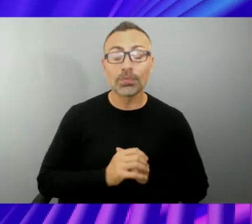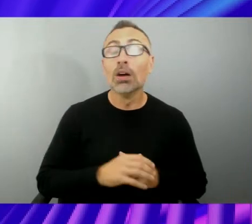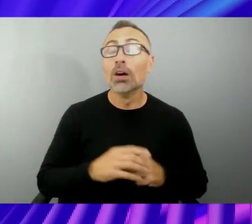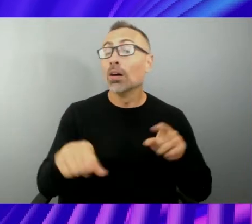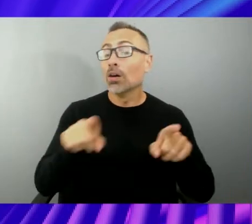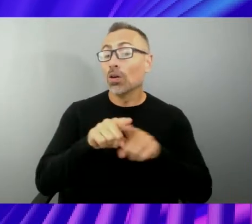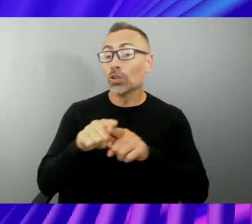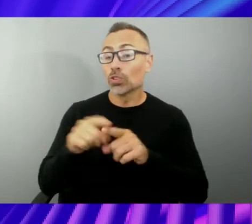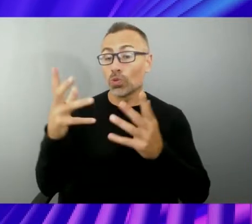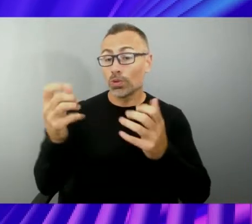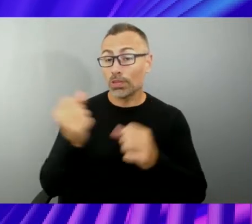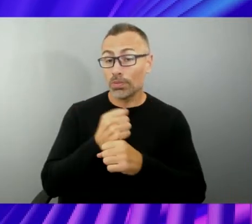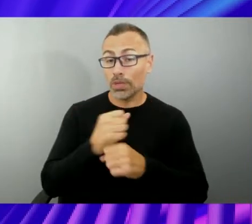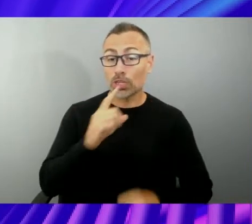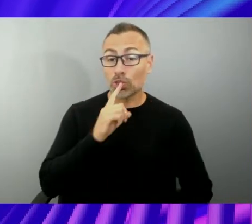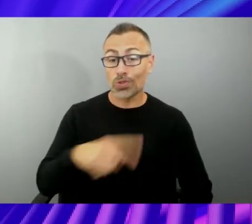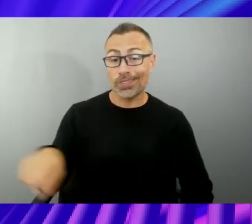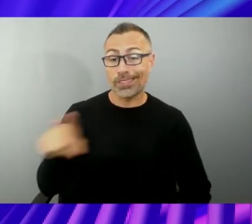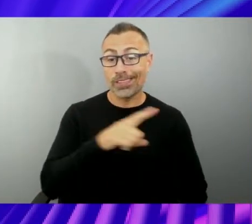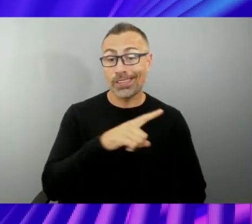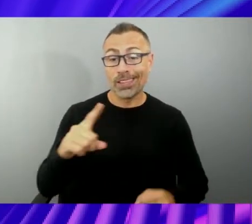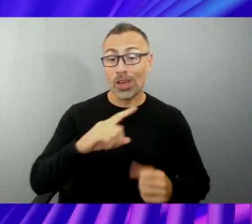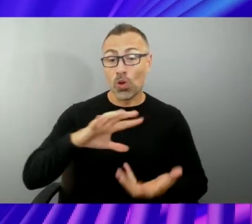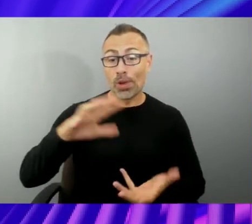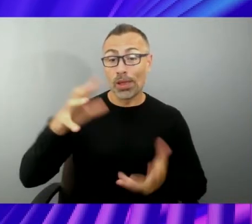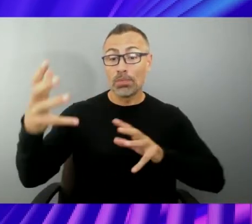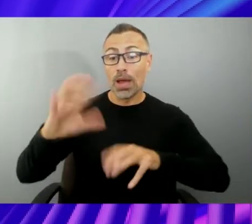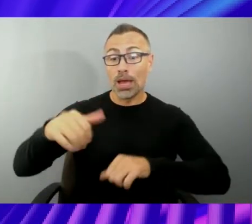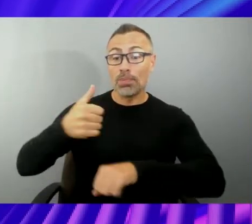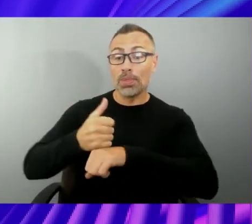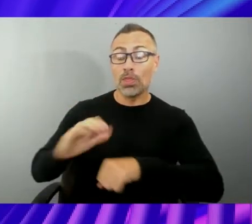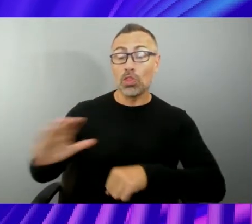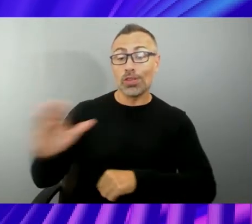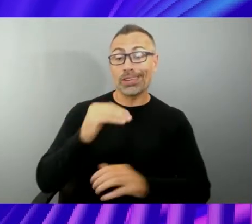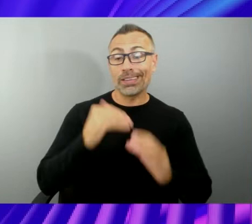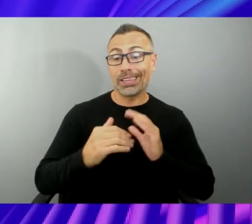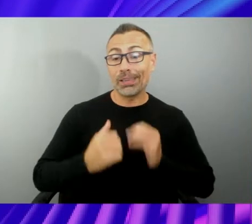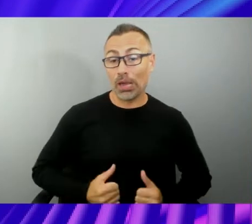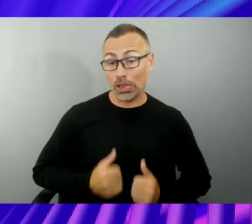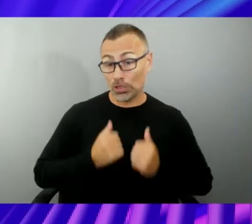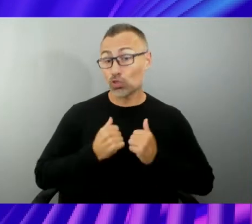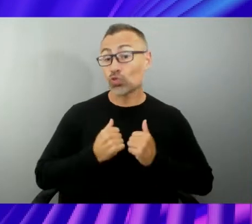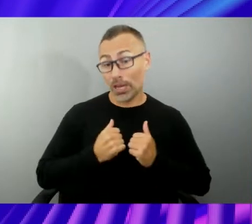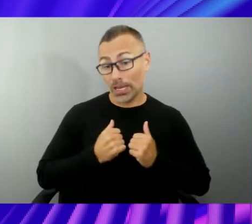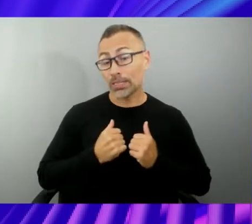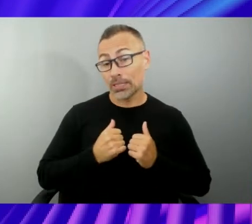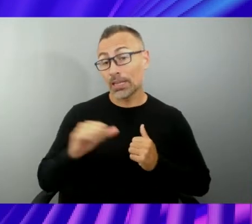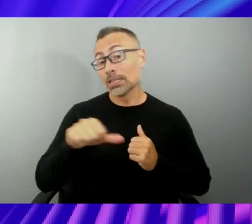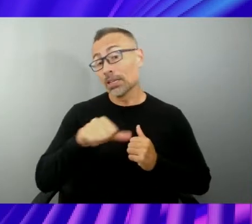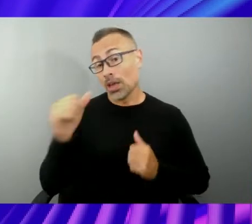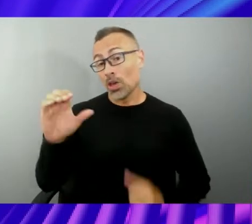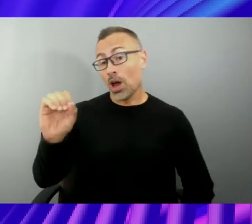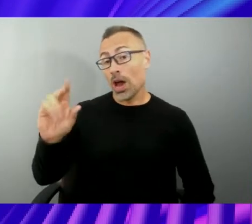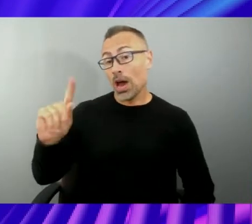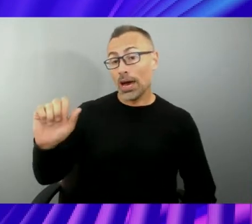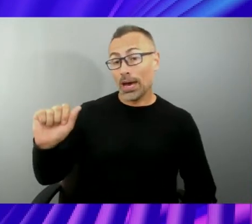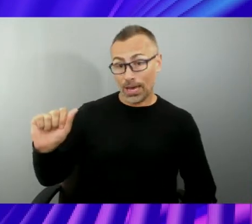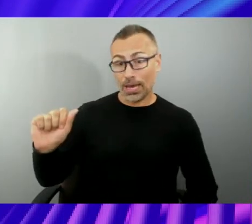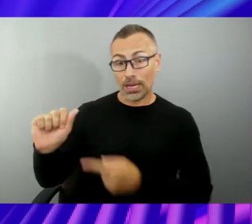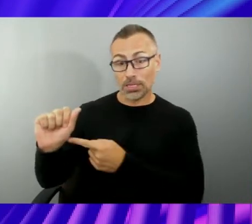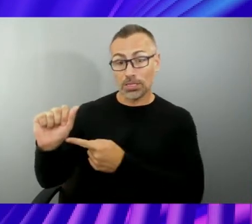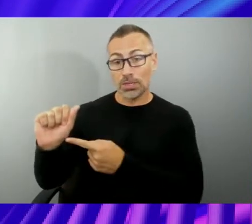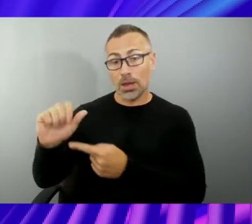that we map their email address as well. That is what another attribute mapping we are going to do it. This